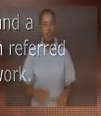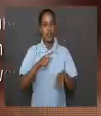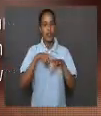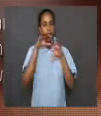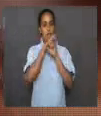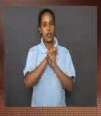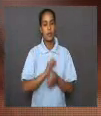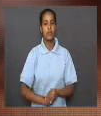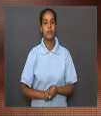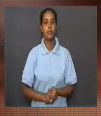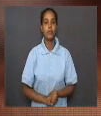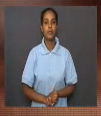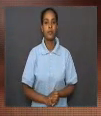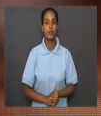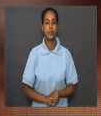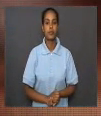Time's up!